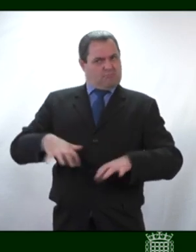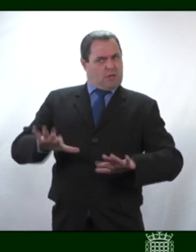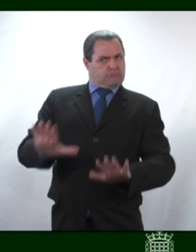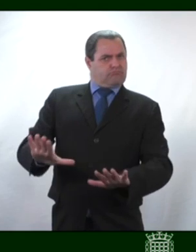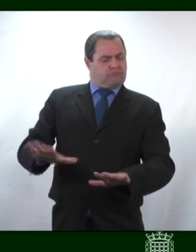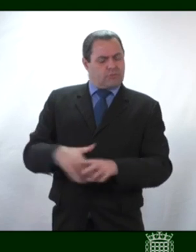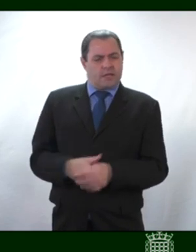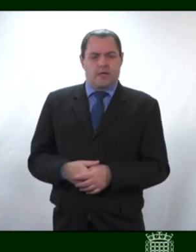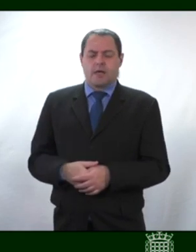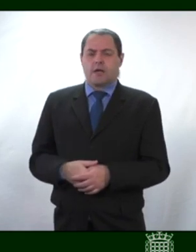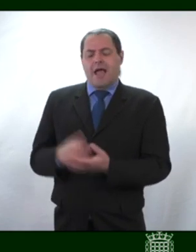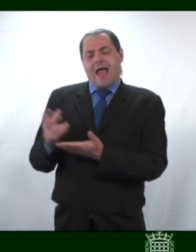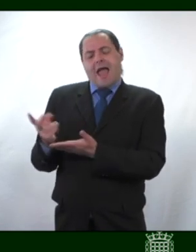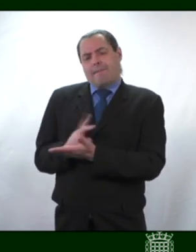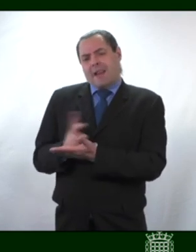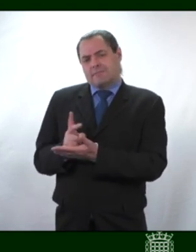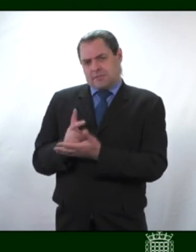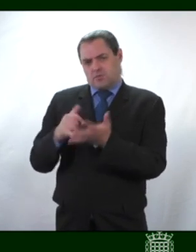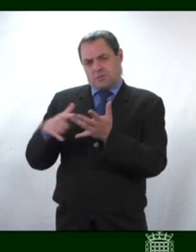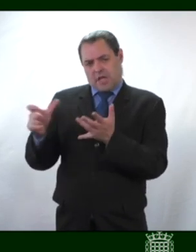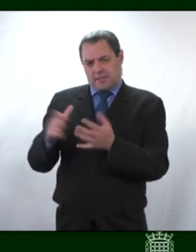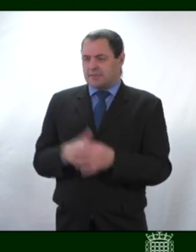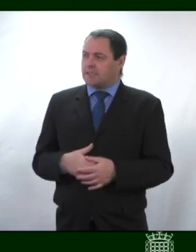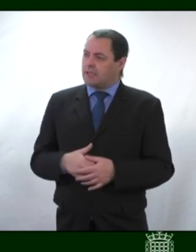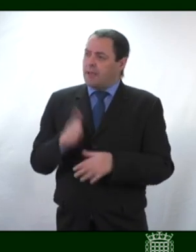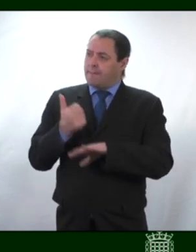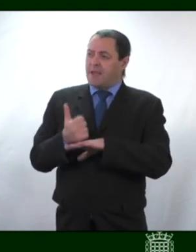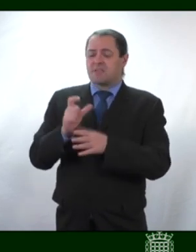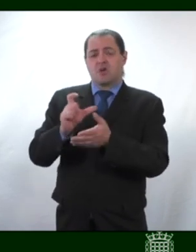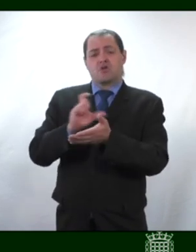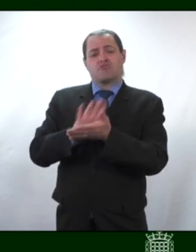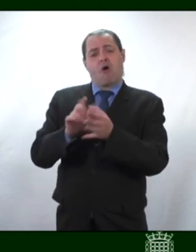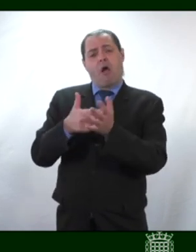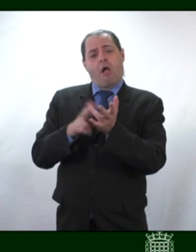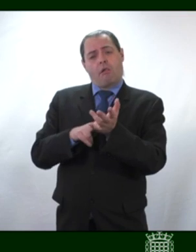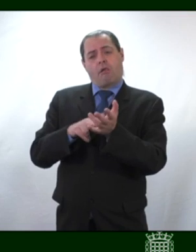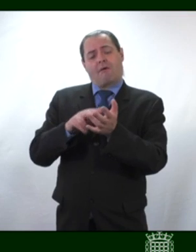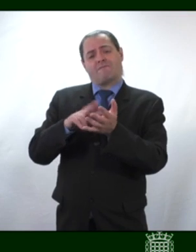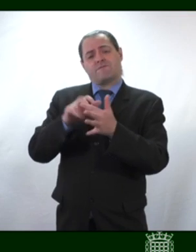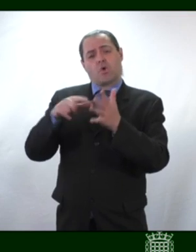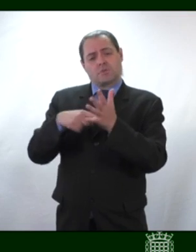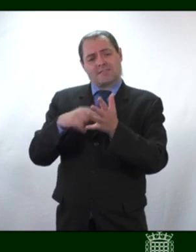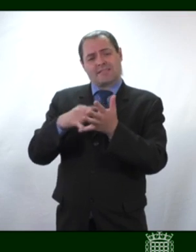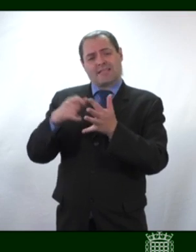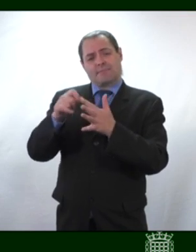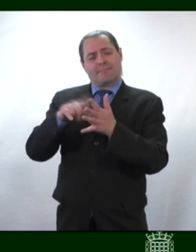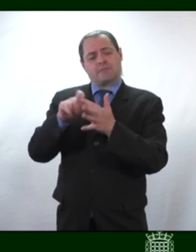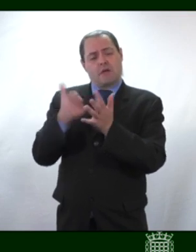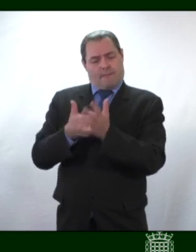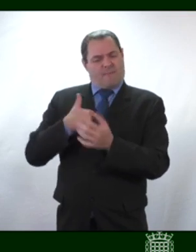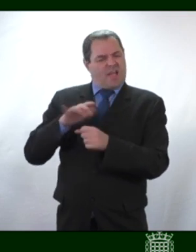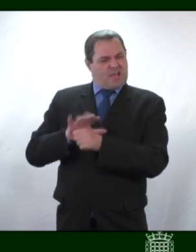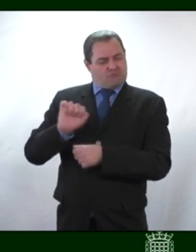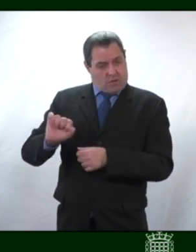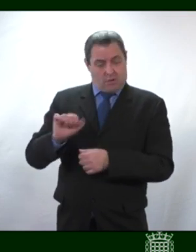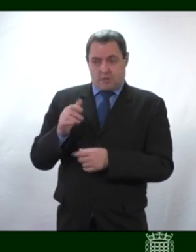The Epilepsy Society is based in Chalfont St Peter in my constituency and provides specialist care to a number of vulnerable